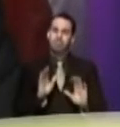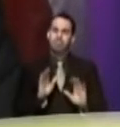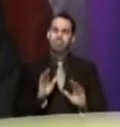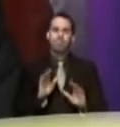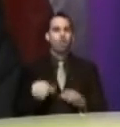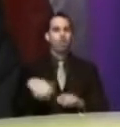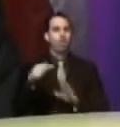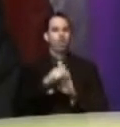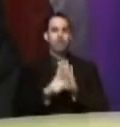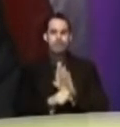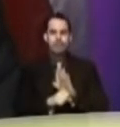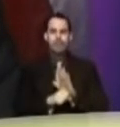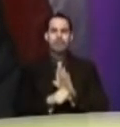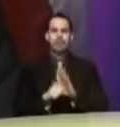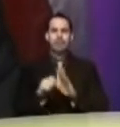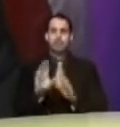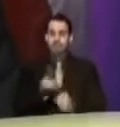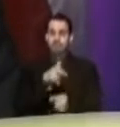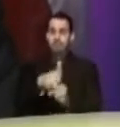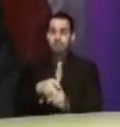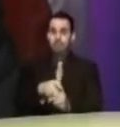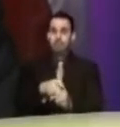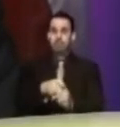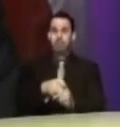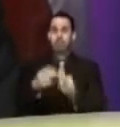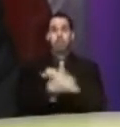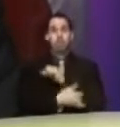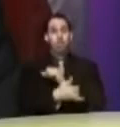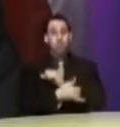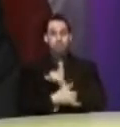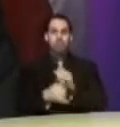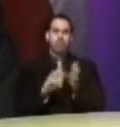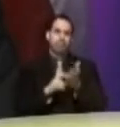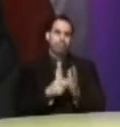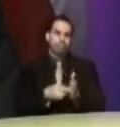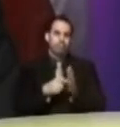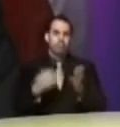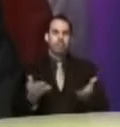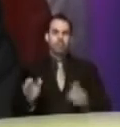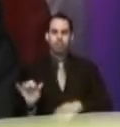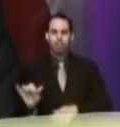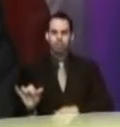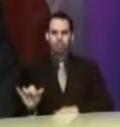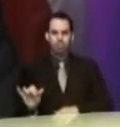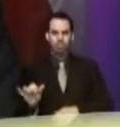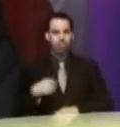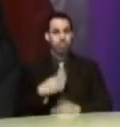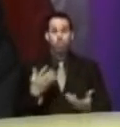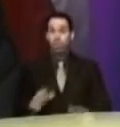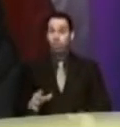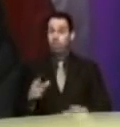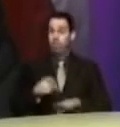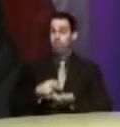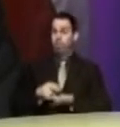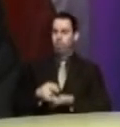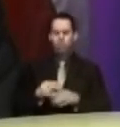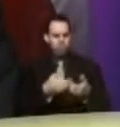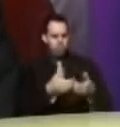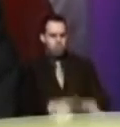every other state entering the country as a state, and it would be a requirement here. We don't want Puerto Rico to lose their